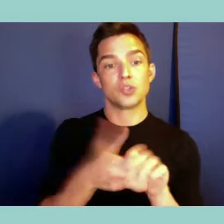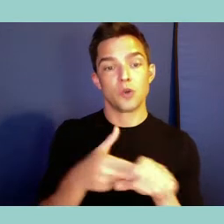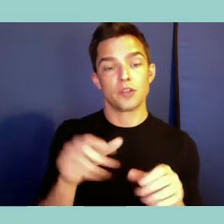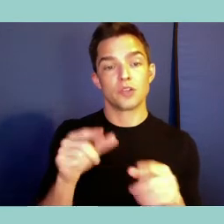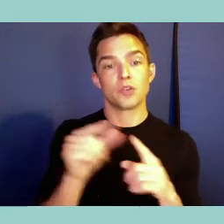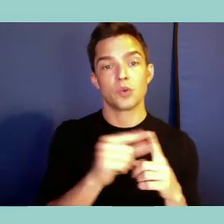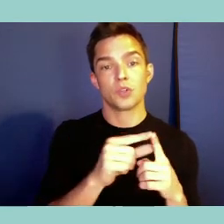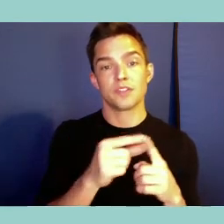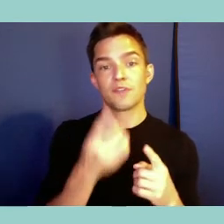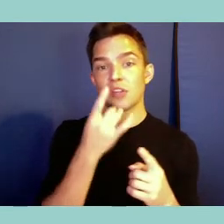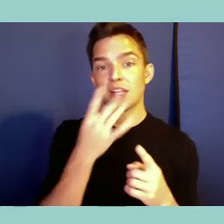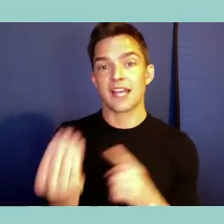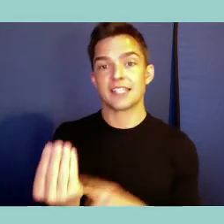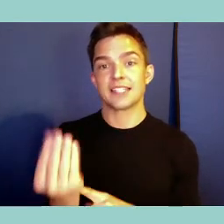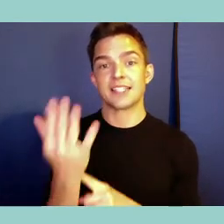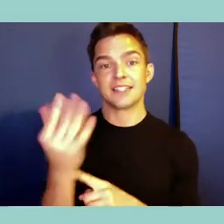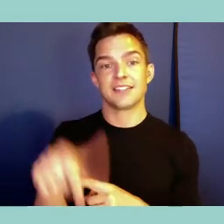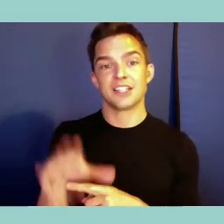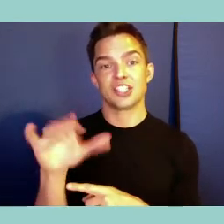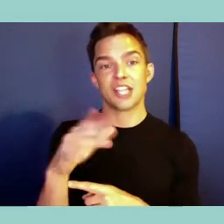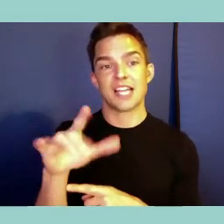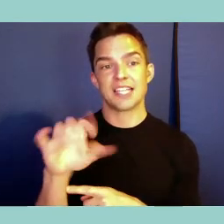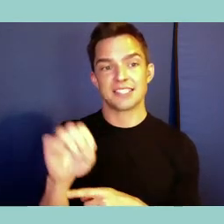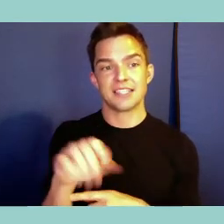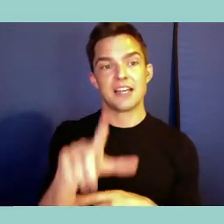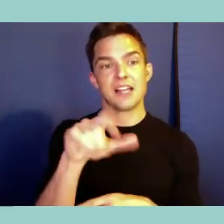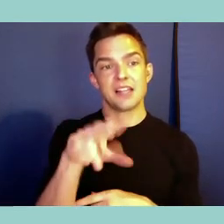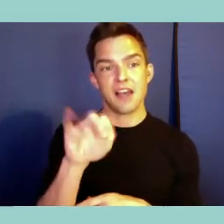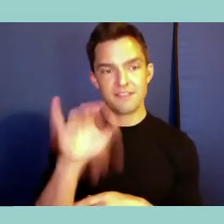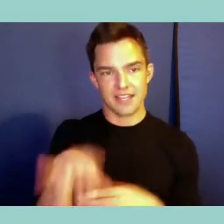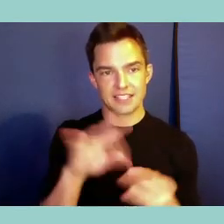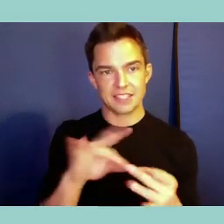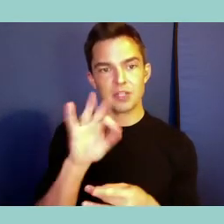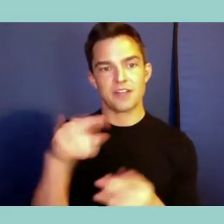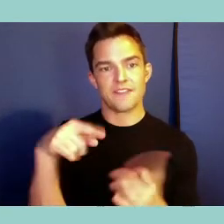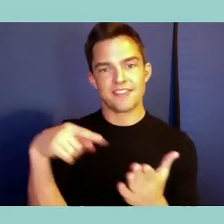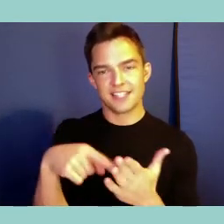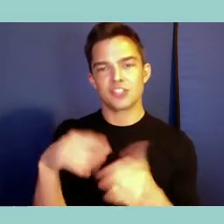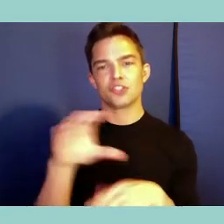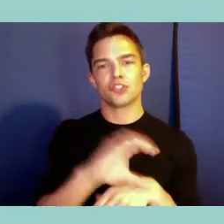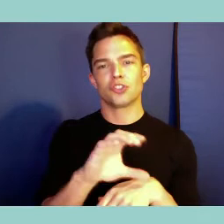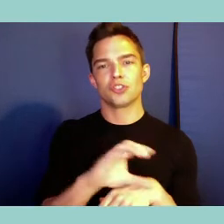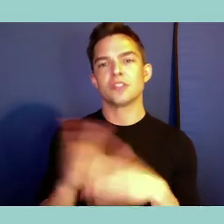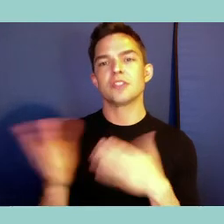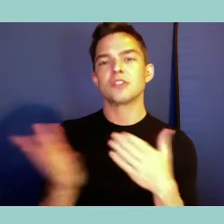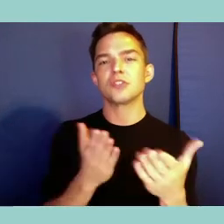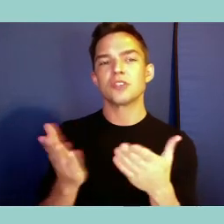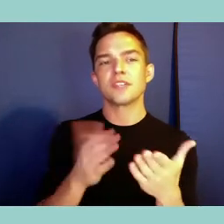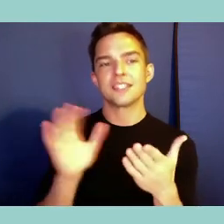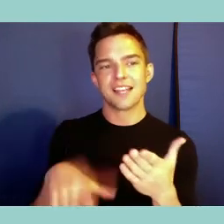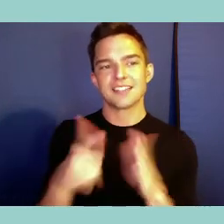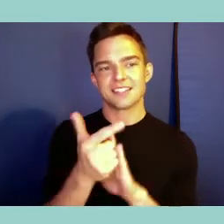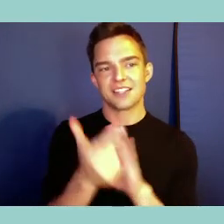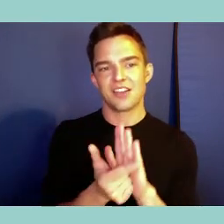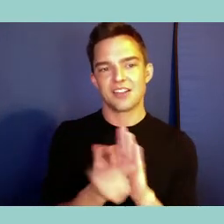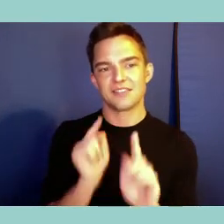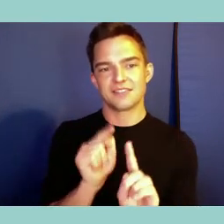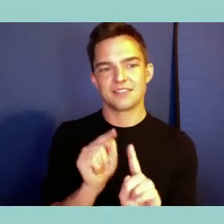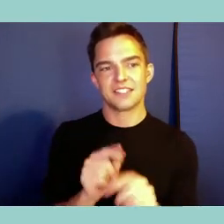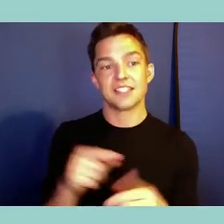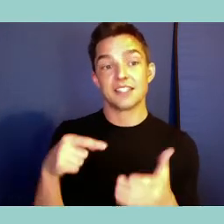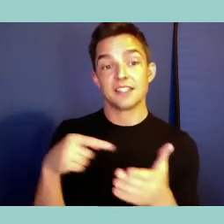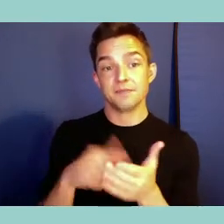Please join in the words for the lighting of the chalice. Love is the spirit of this church, and service is its